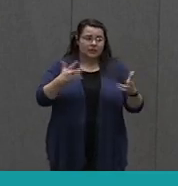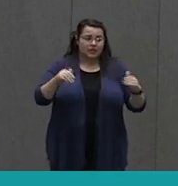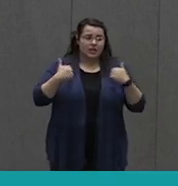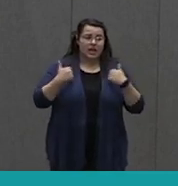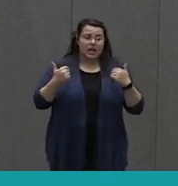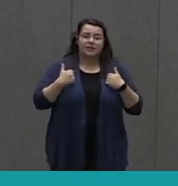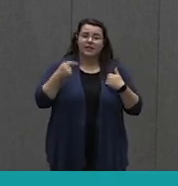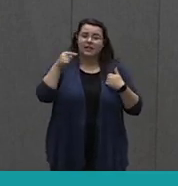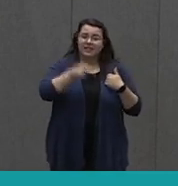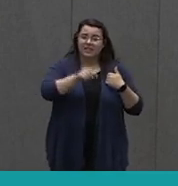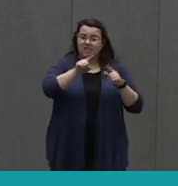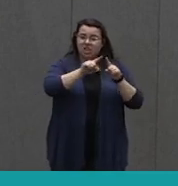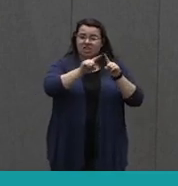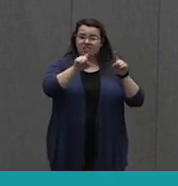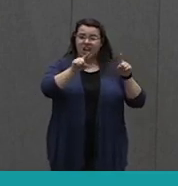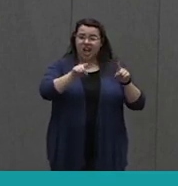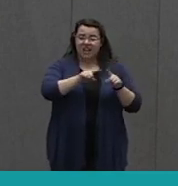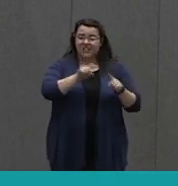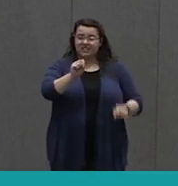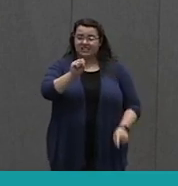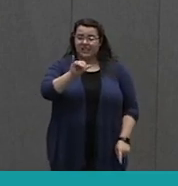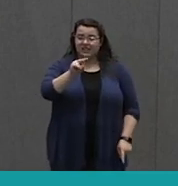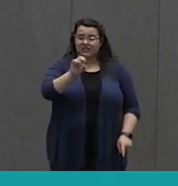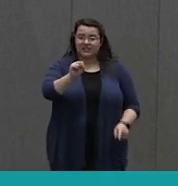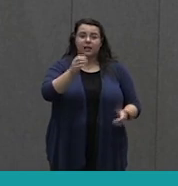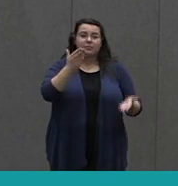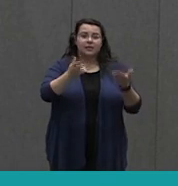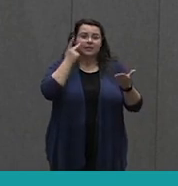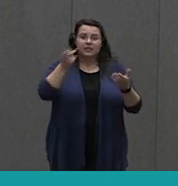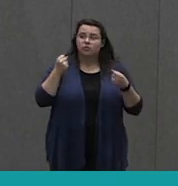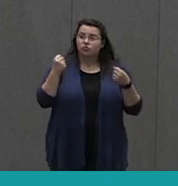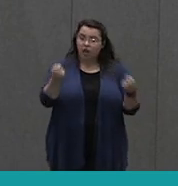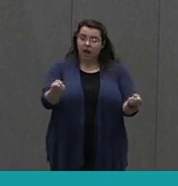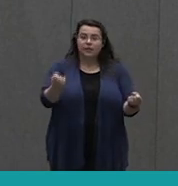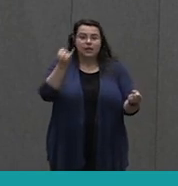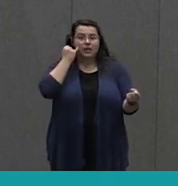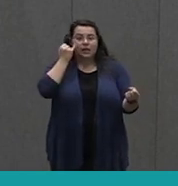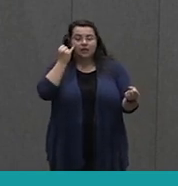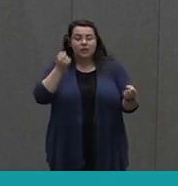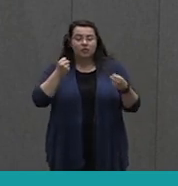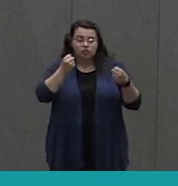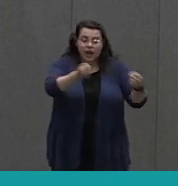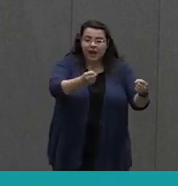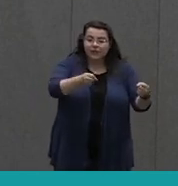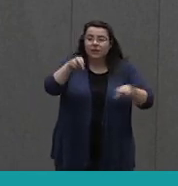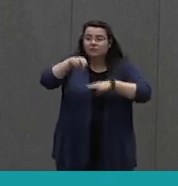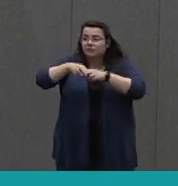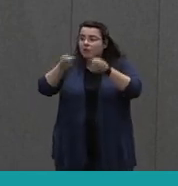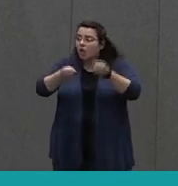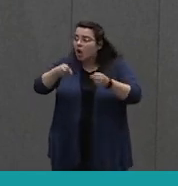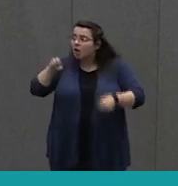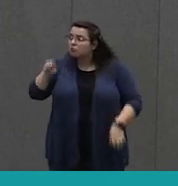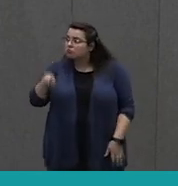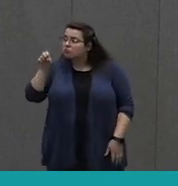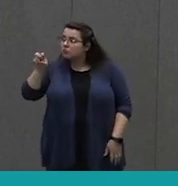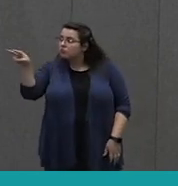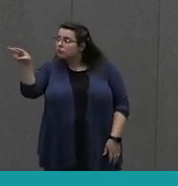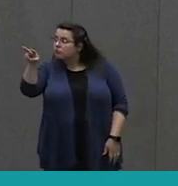eaten, because then guess what? You would tear it up. But if you cut it out, then you could just tape it onto a piece of